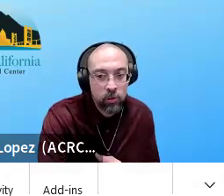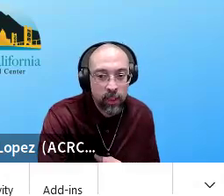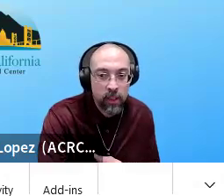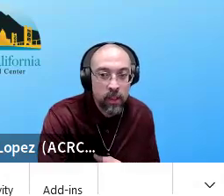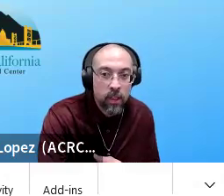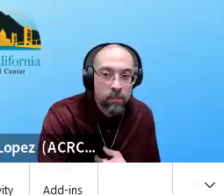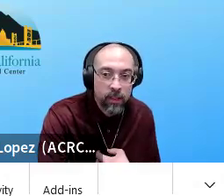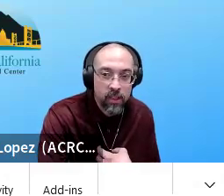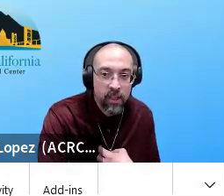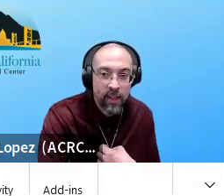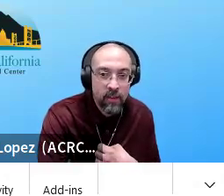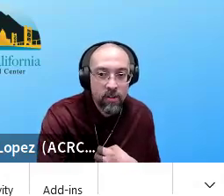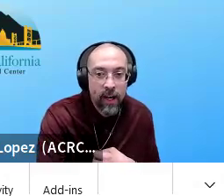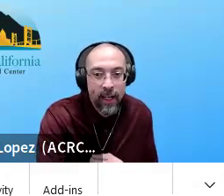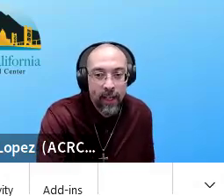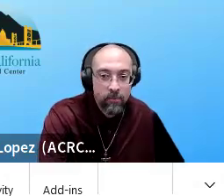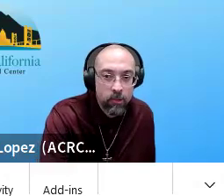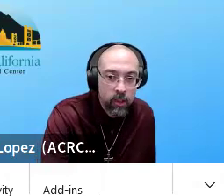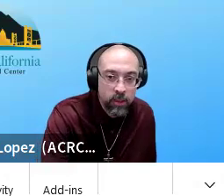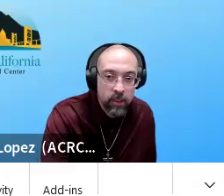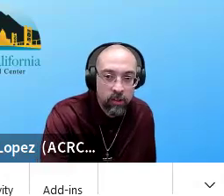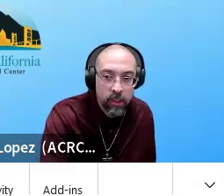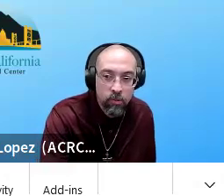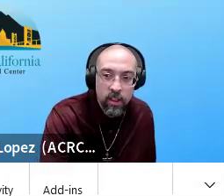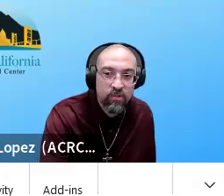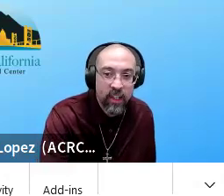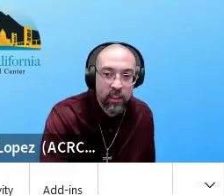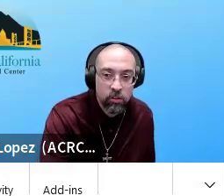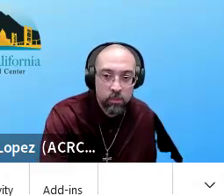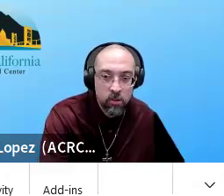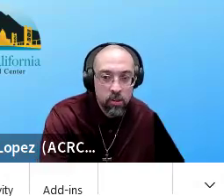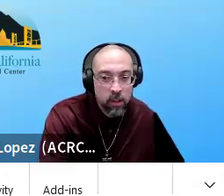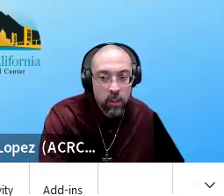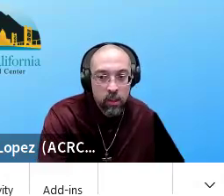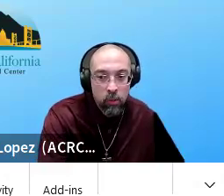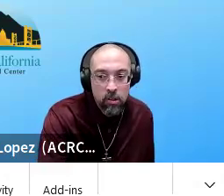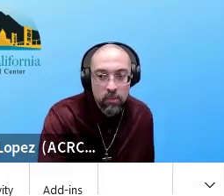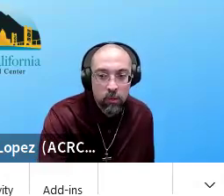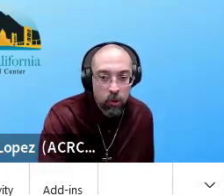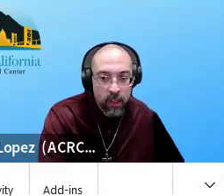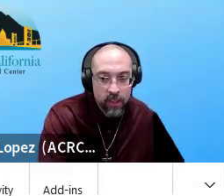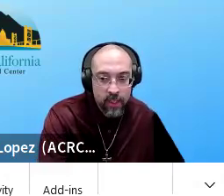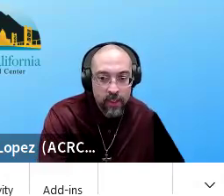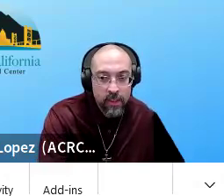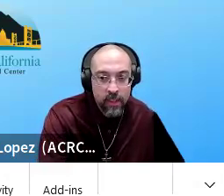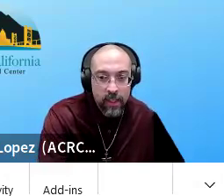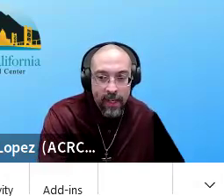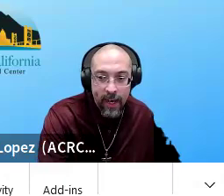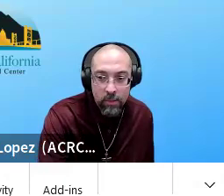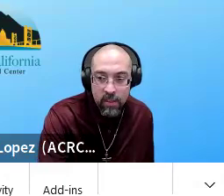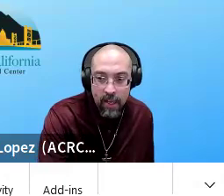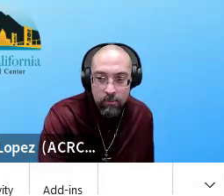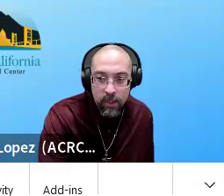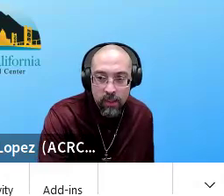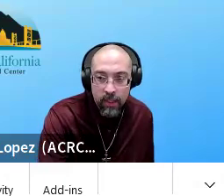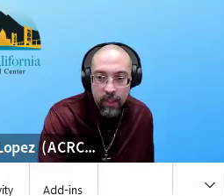not the full training, but to kind of give you a highlight, what we're going to be covering is what is financial abuse, what are some of the warning signs, and